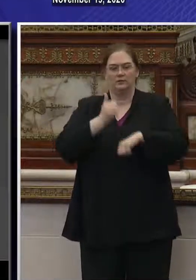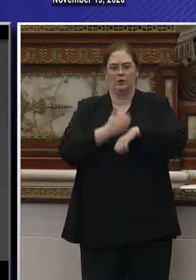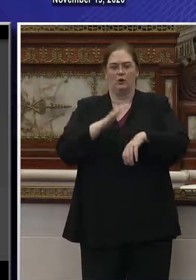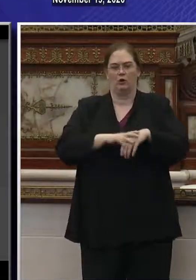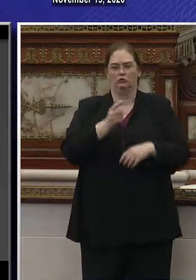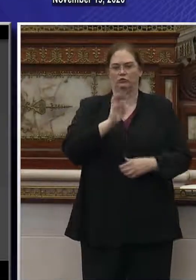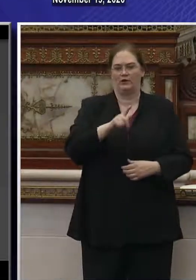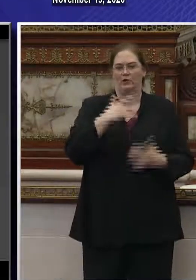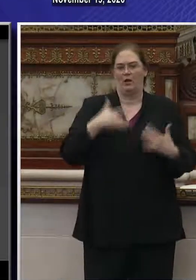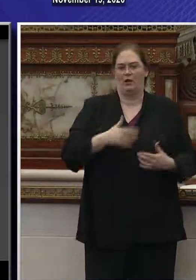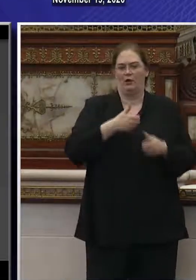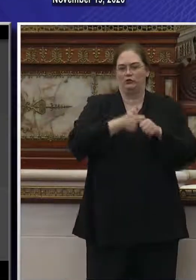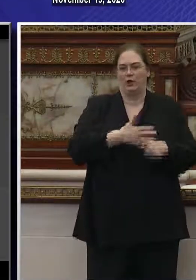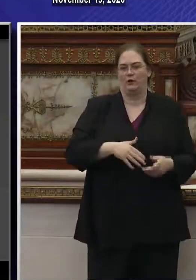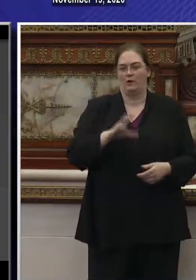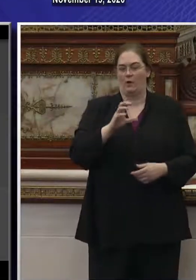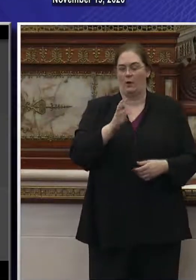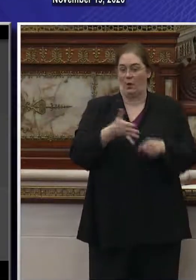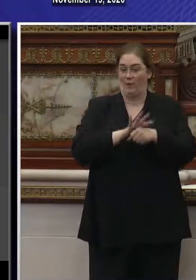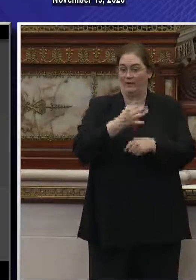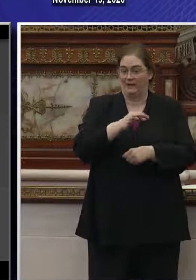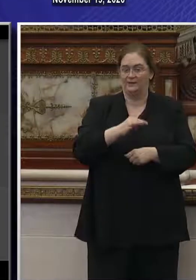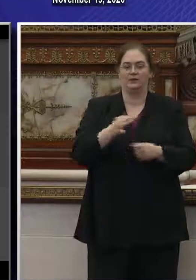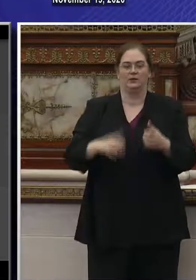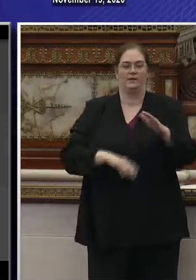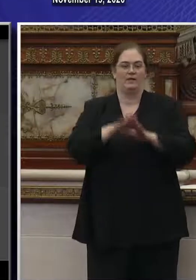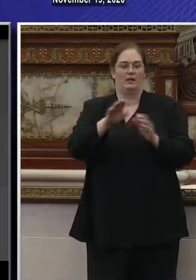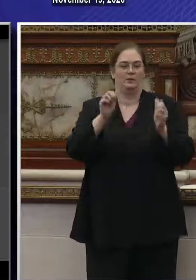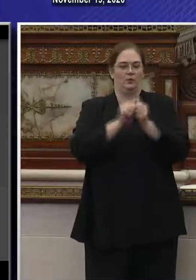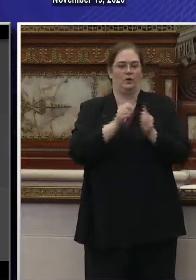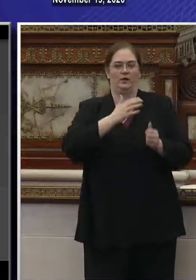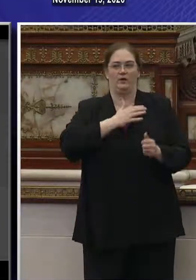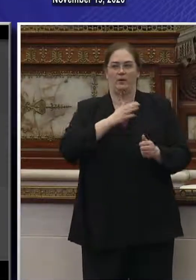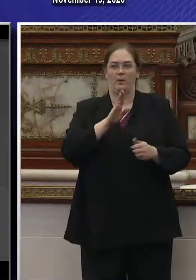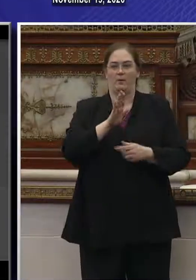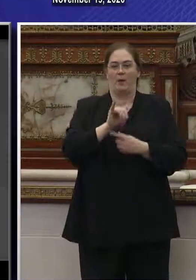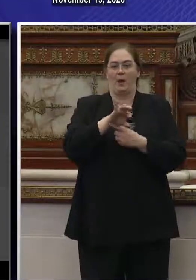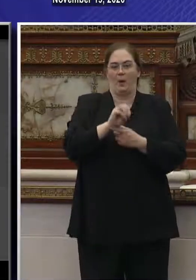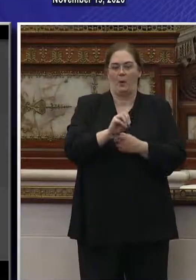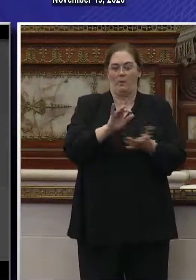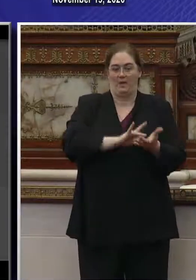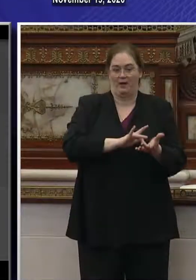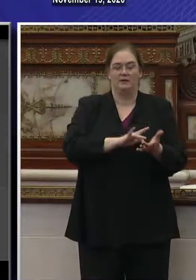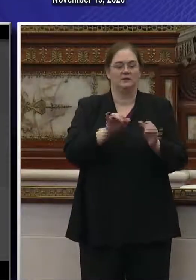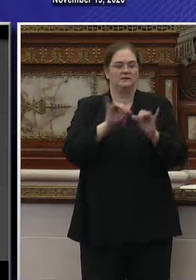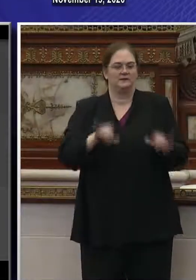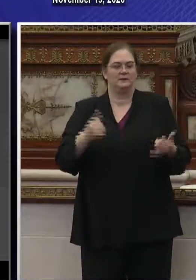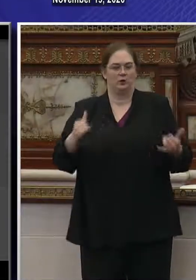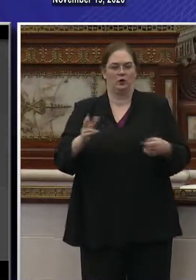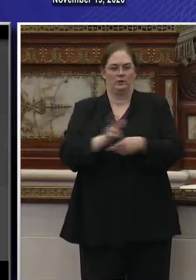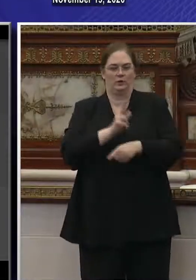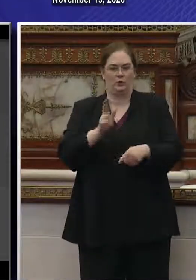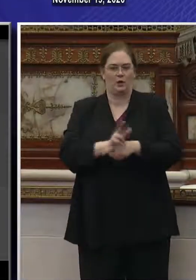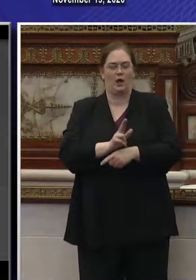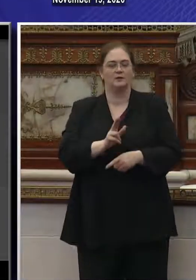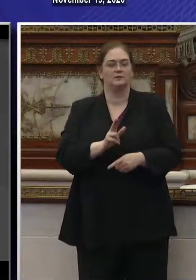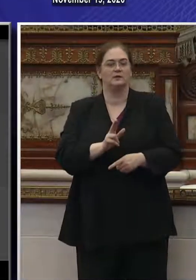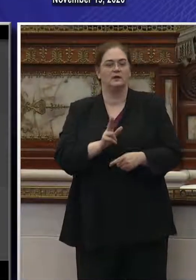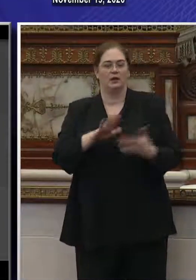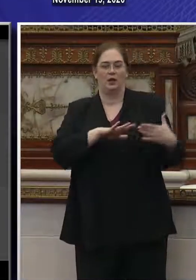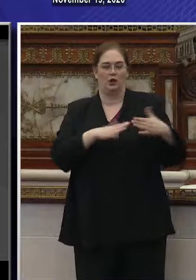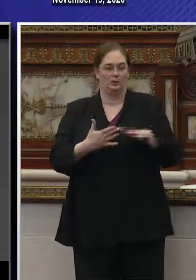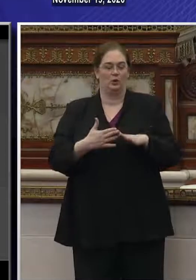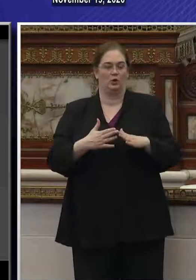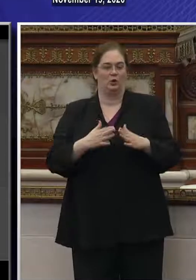Health Tracker for COVID-19, which was developed in conjunction with MyOMed. This is a system currently being utilized in a